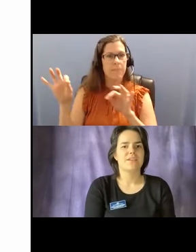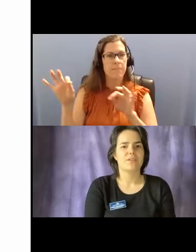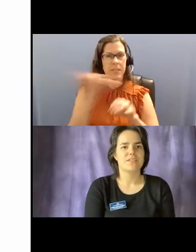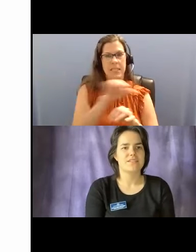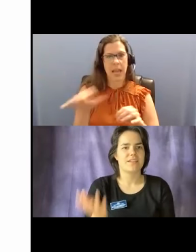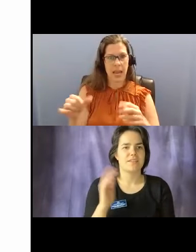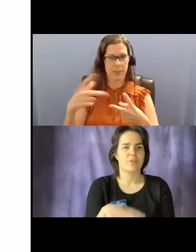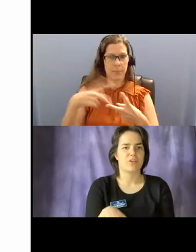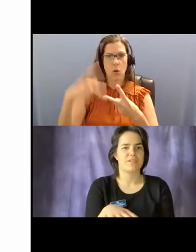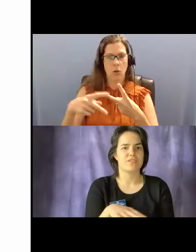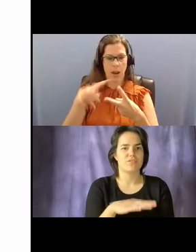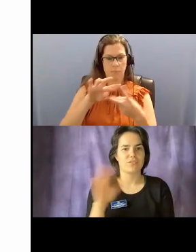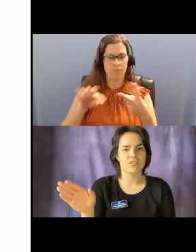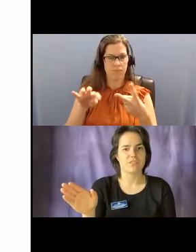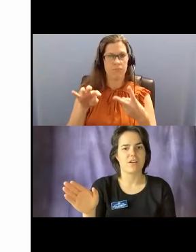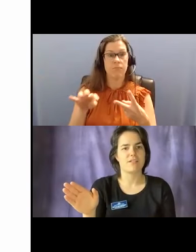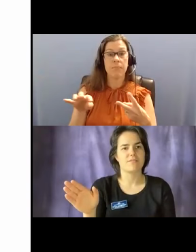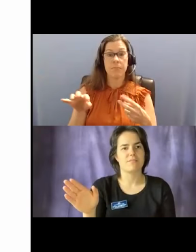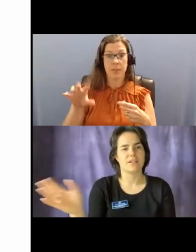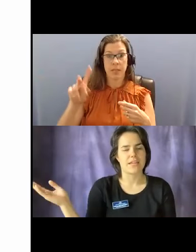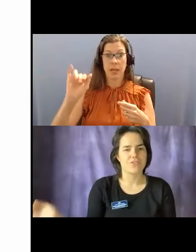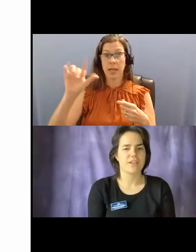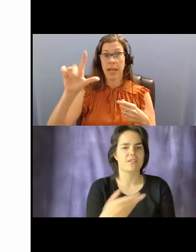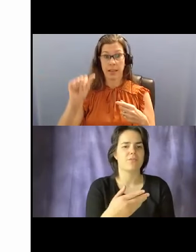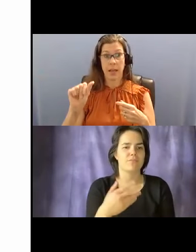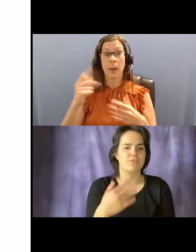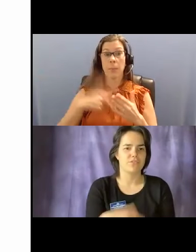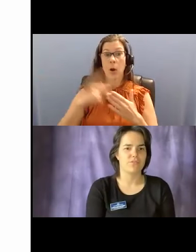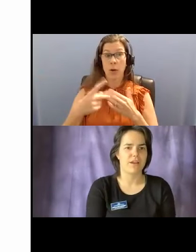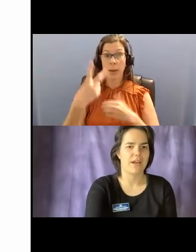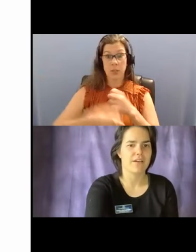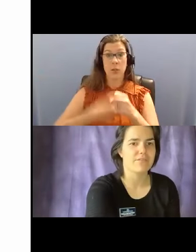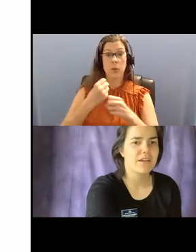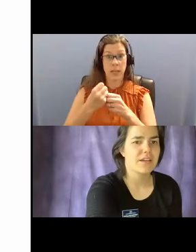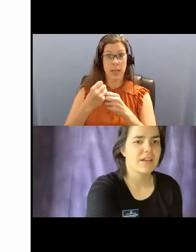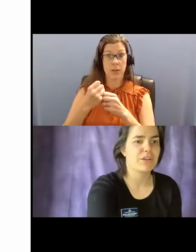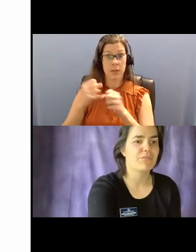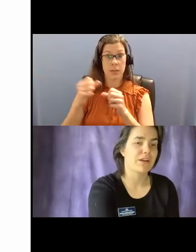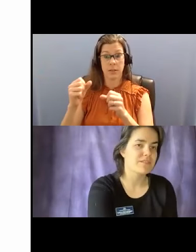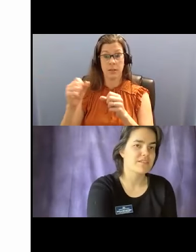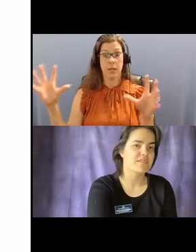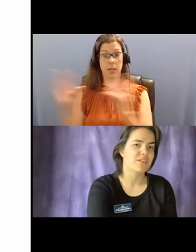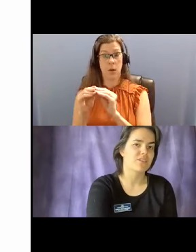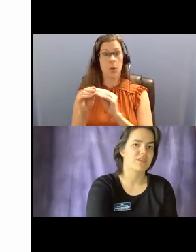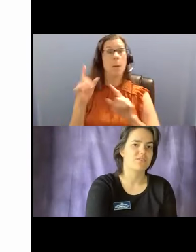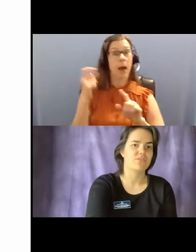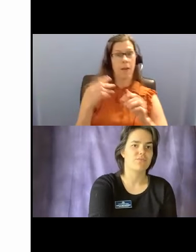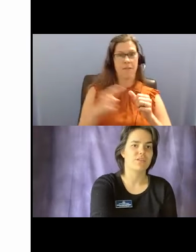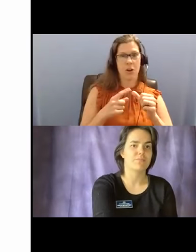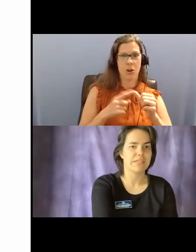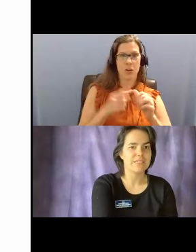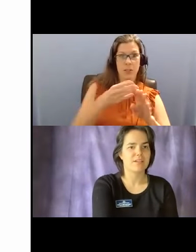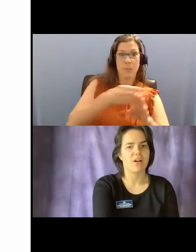And then we did say that the program is 2 years long, but entering into the program, you do have prerequisites that you need